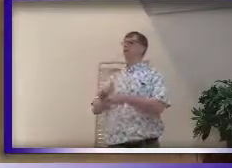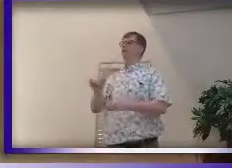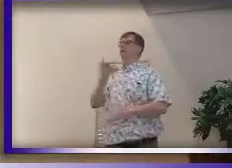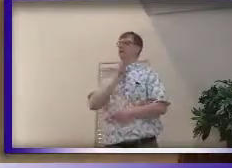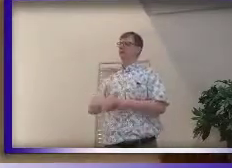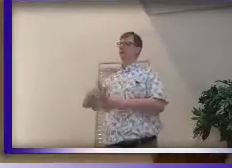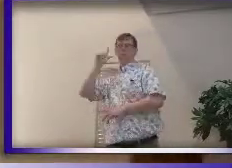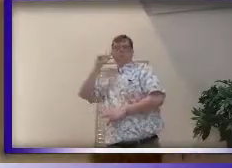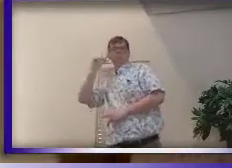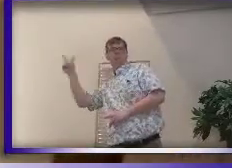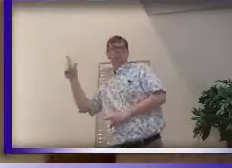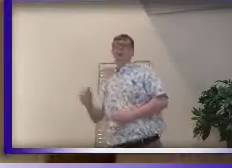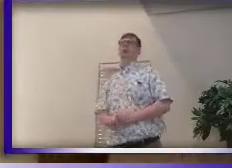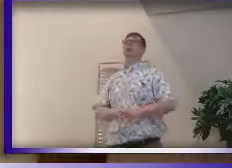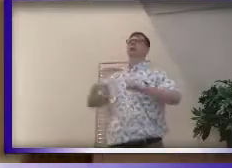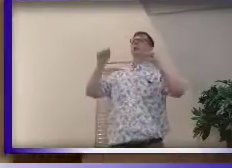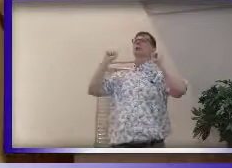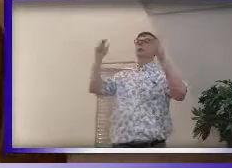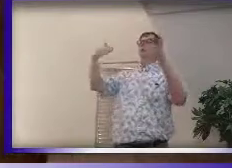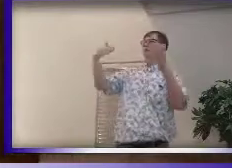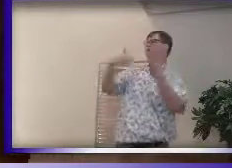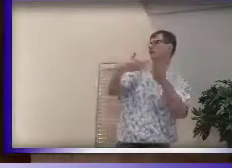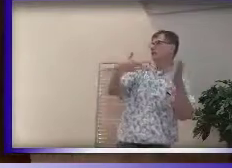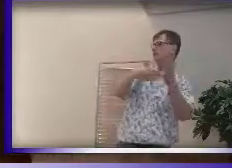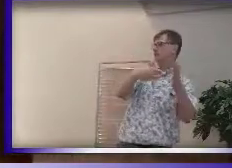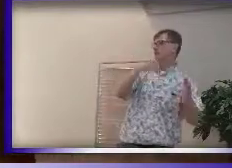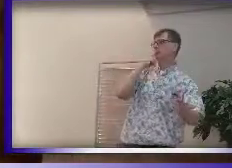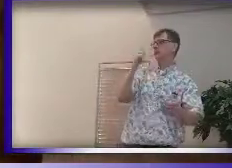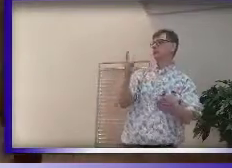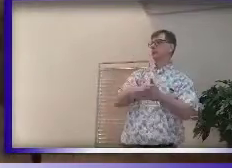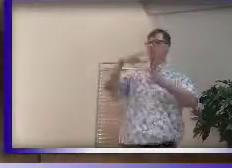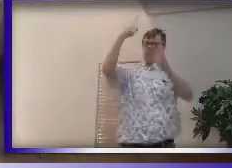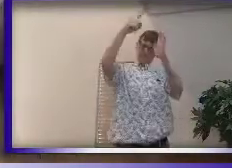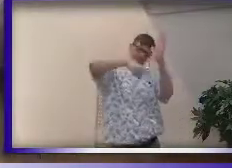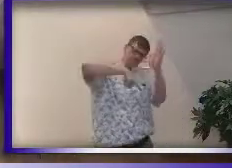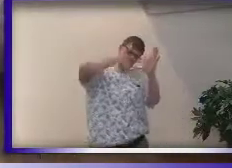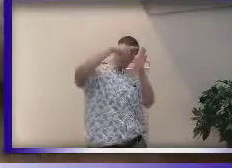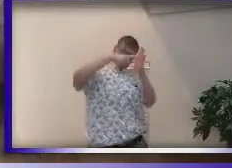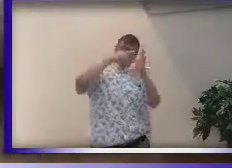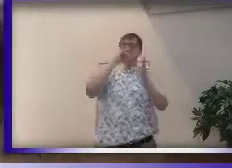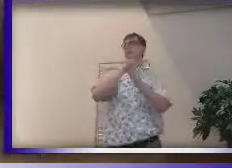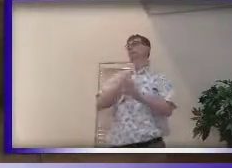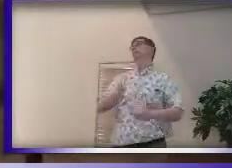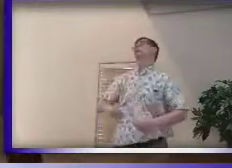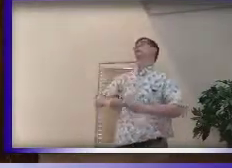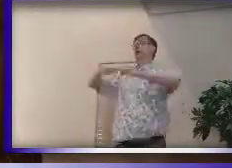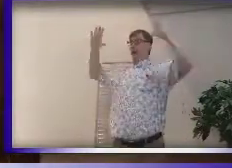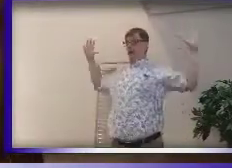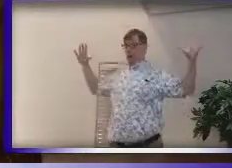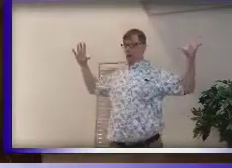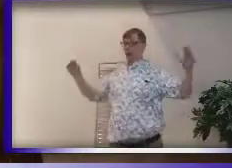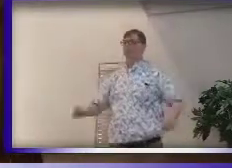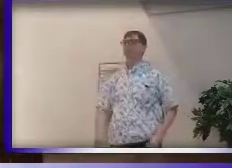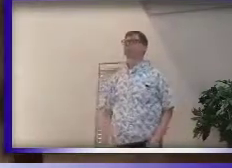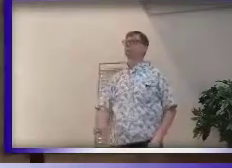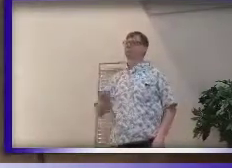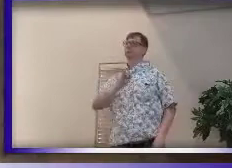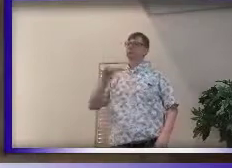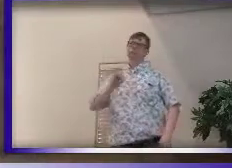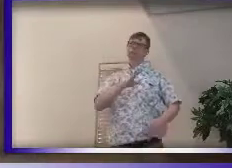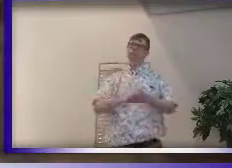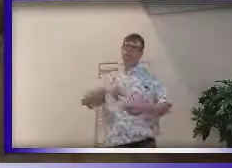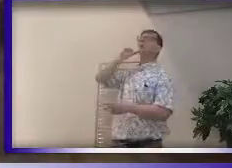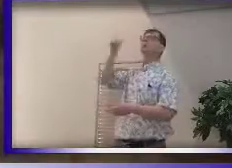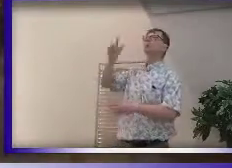He has a 10,000-person center. It's huge. And what I heard